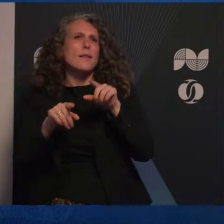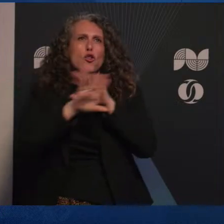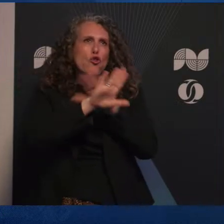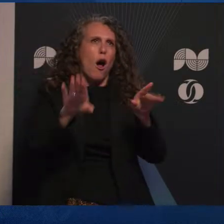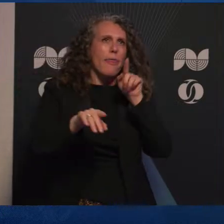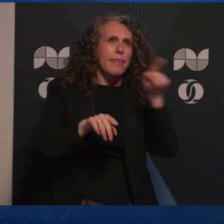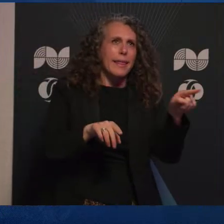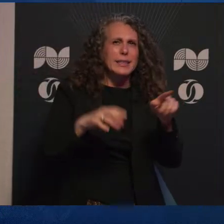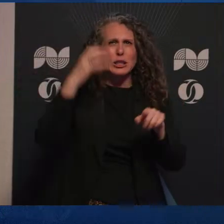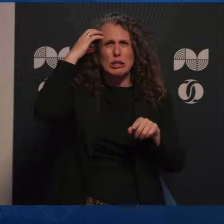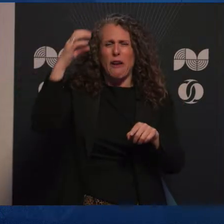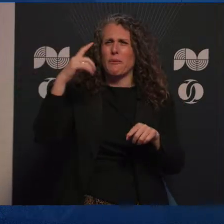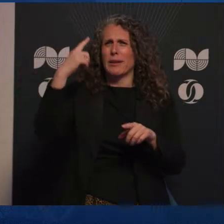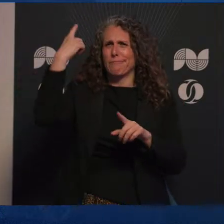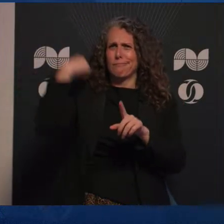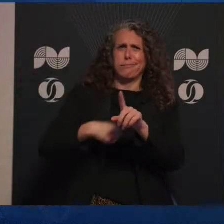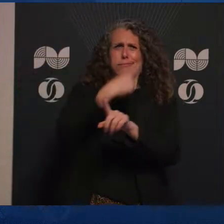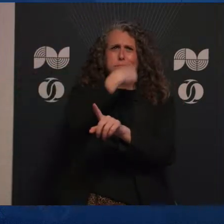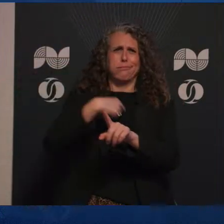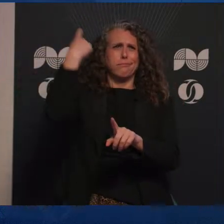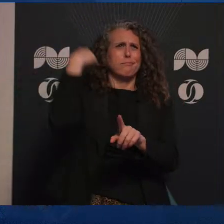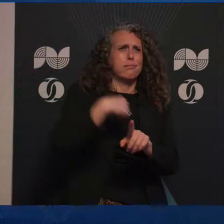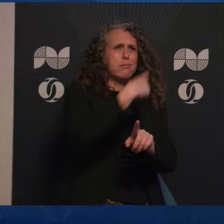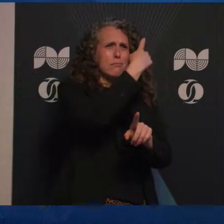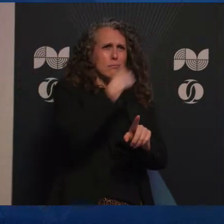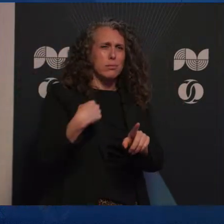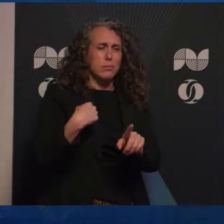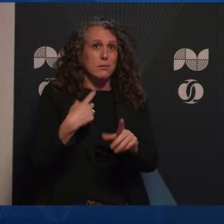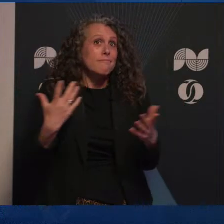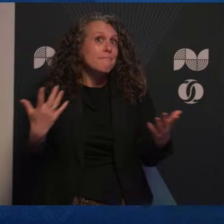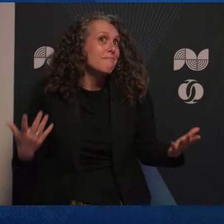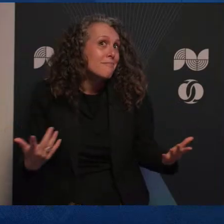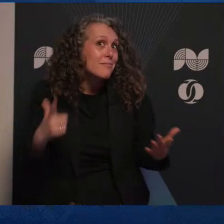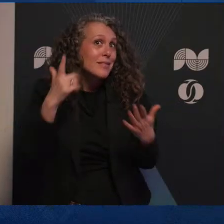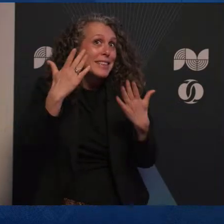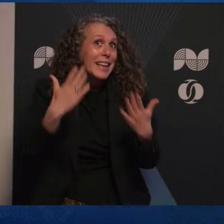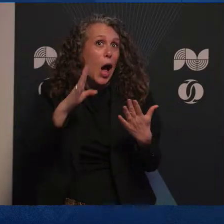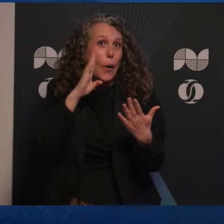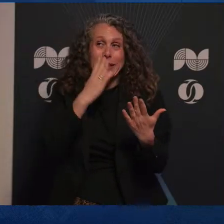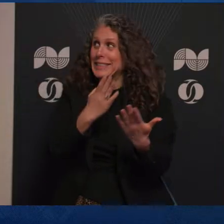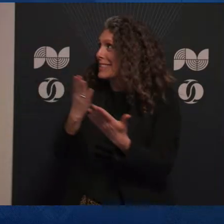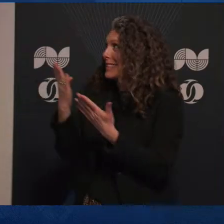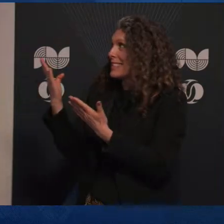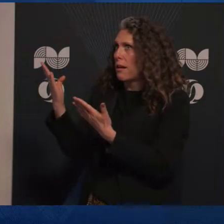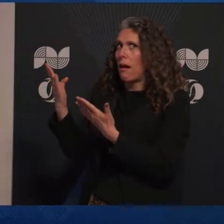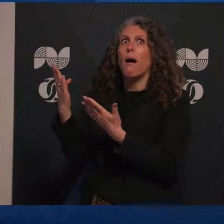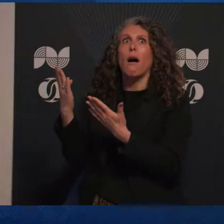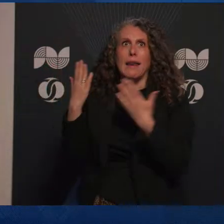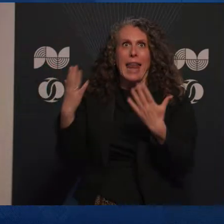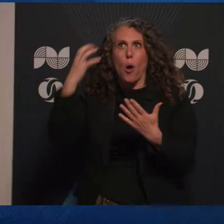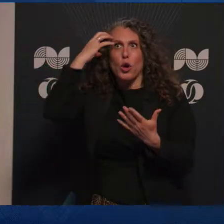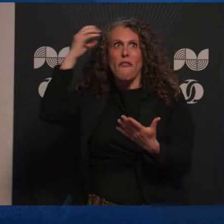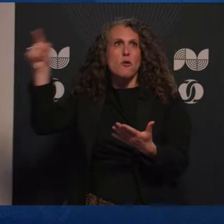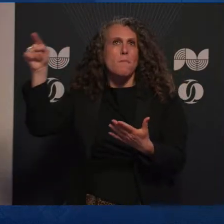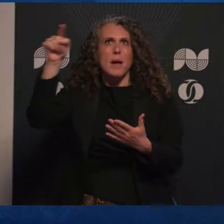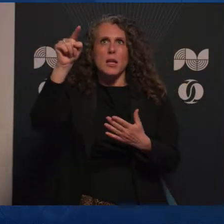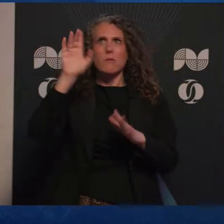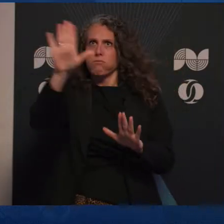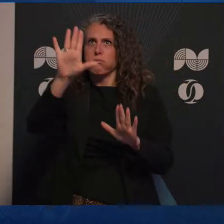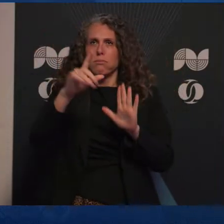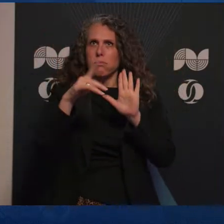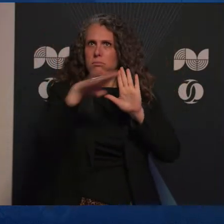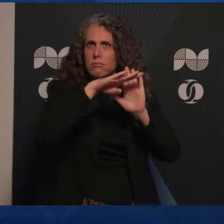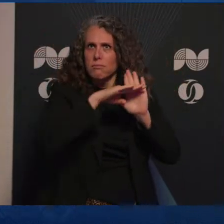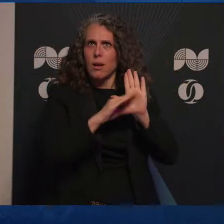But now, as you can see on this graph, industrial policy is back. It's back with a vengeance. It's being done